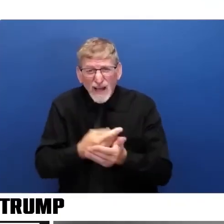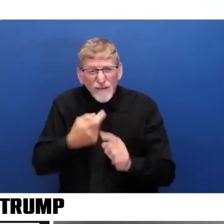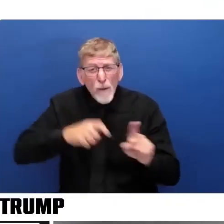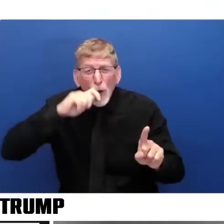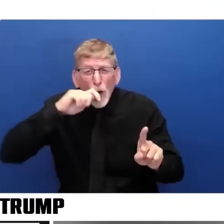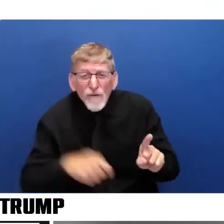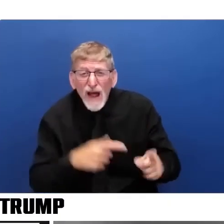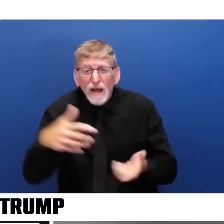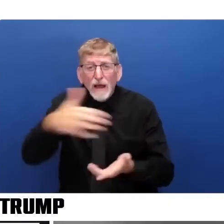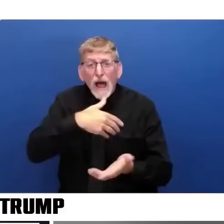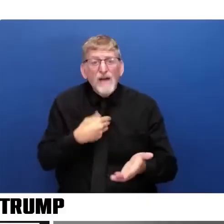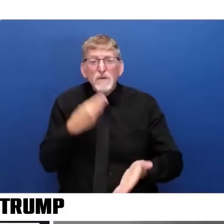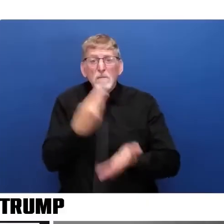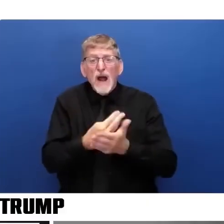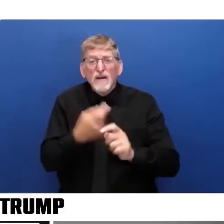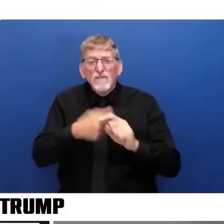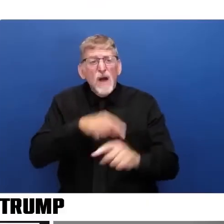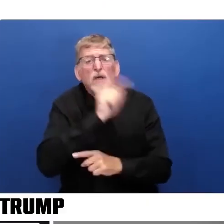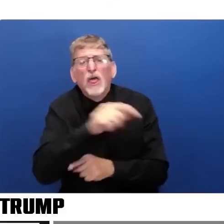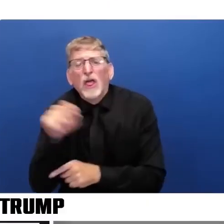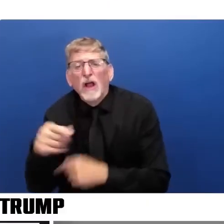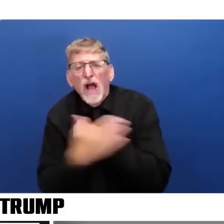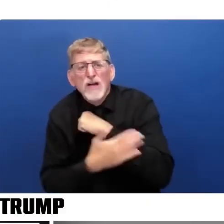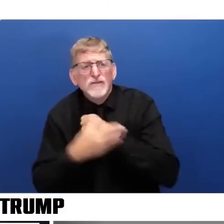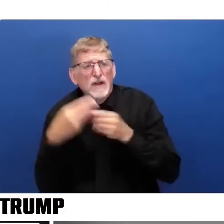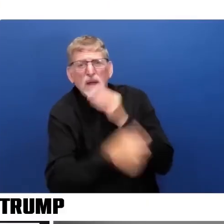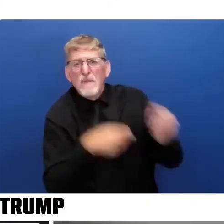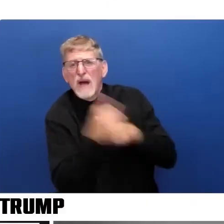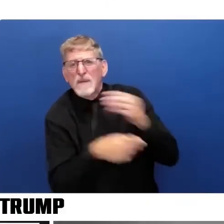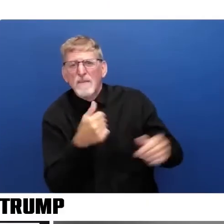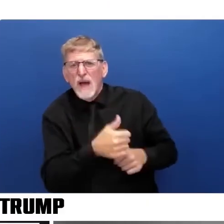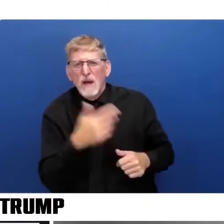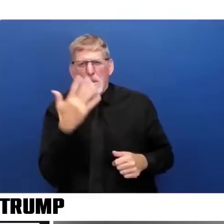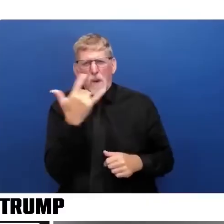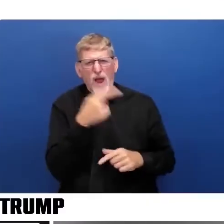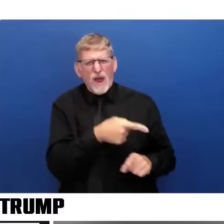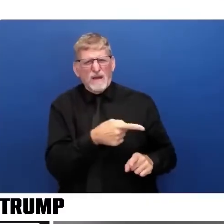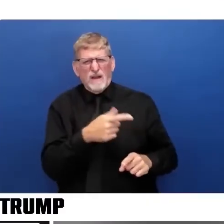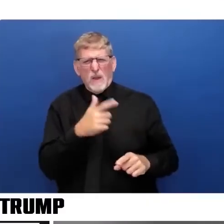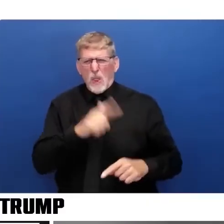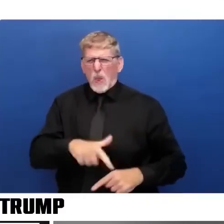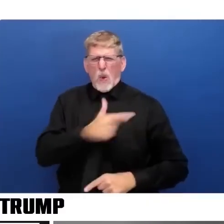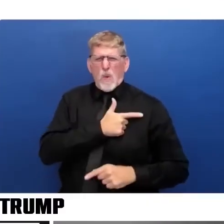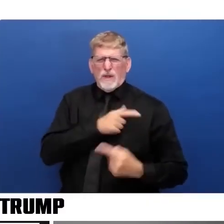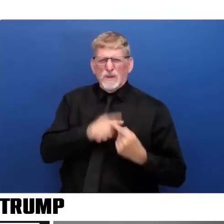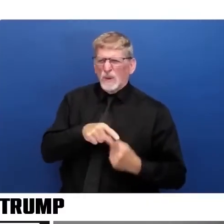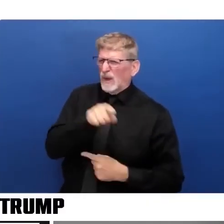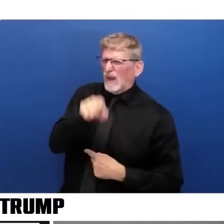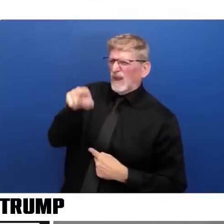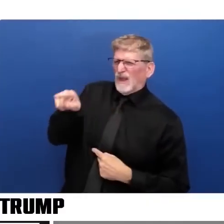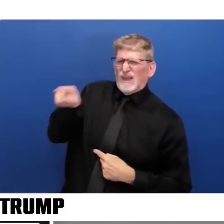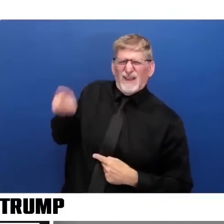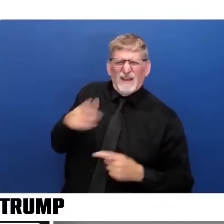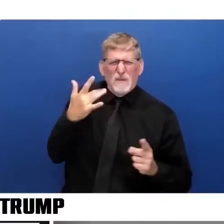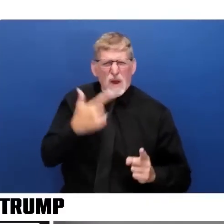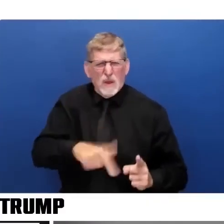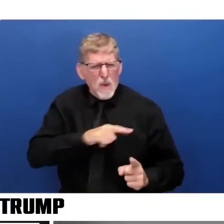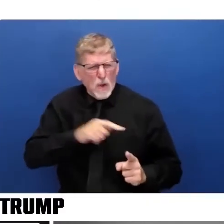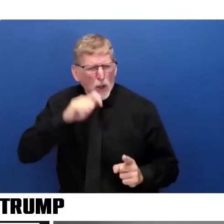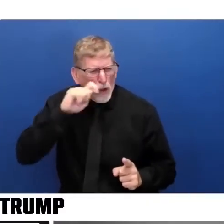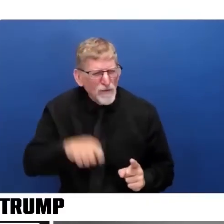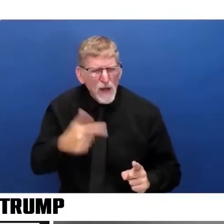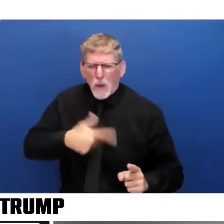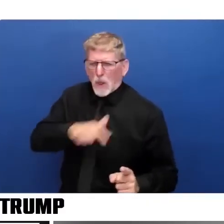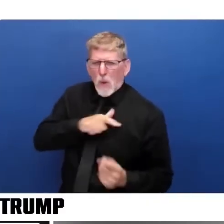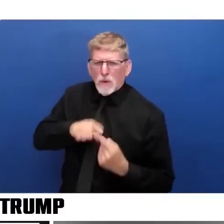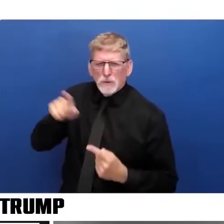all of these different countries. And then you wonder, why is he so loyal to this one, that one, Ukraine, China? Why is he? Why did he get